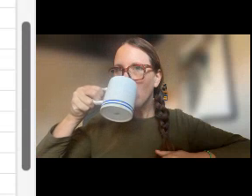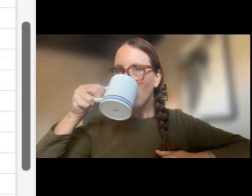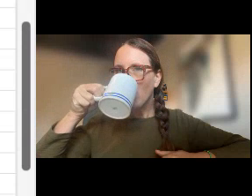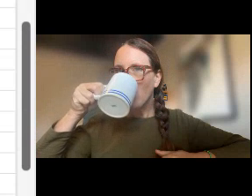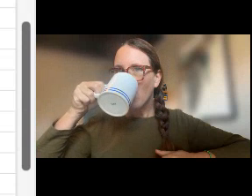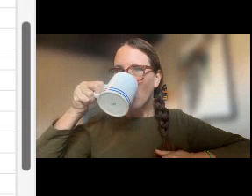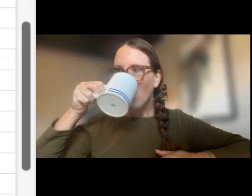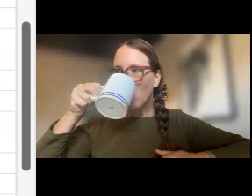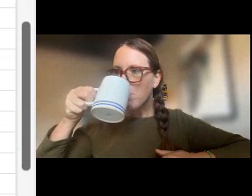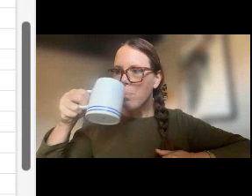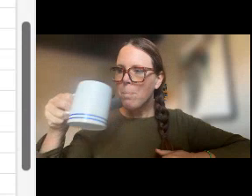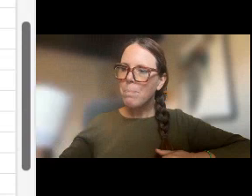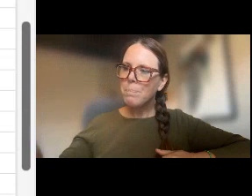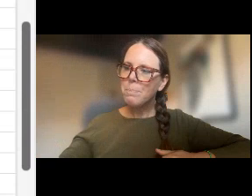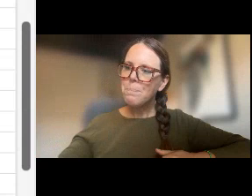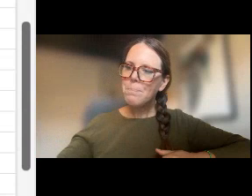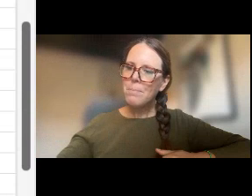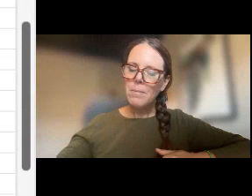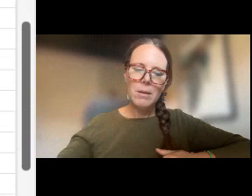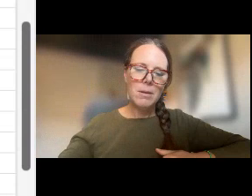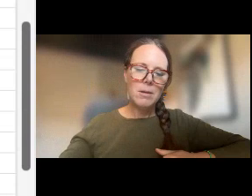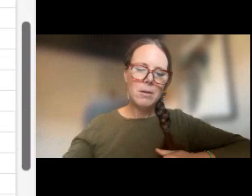Vancouver vendors.